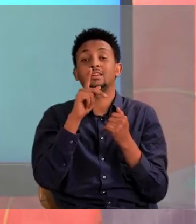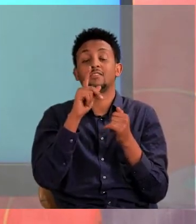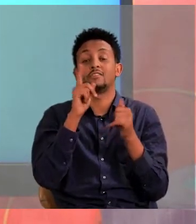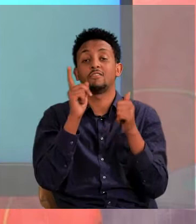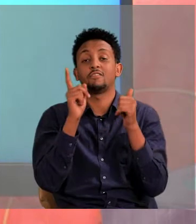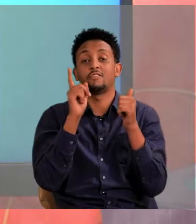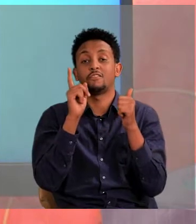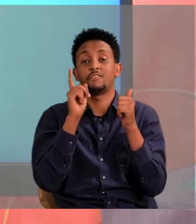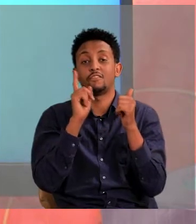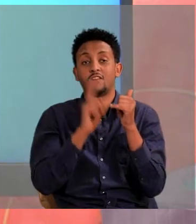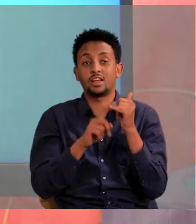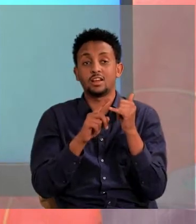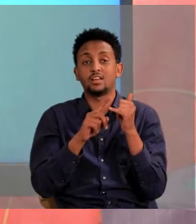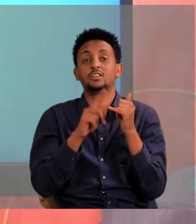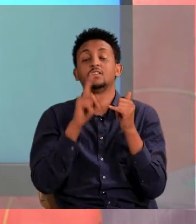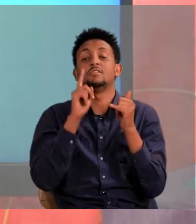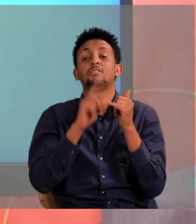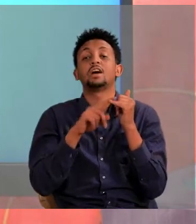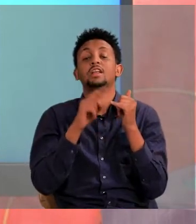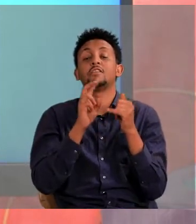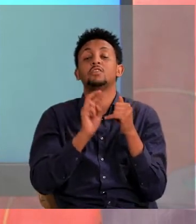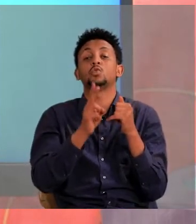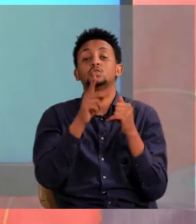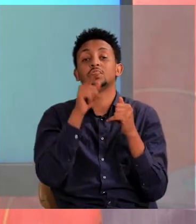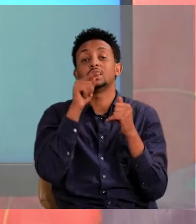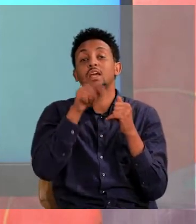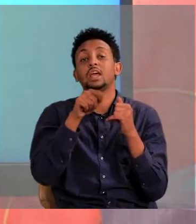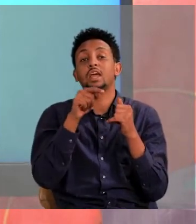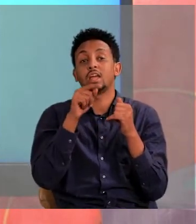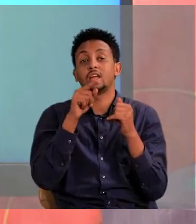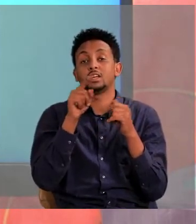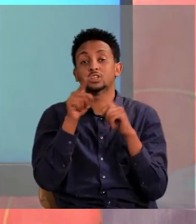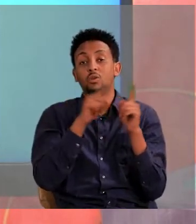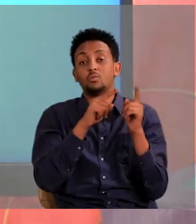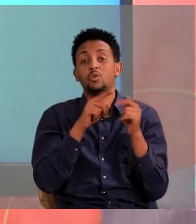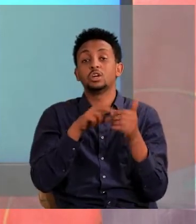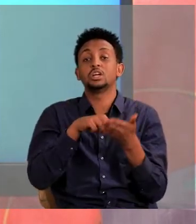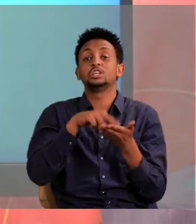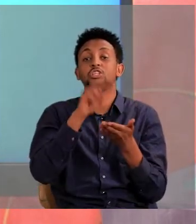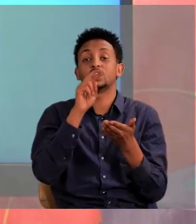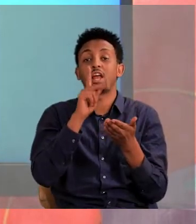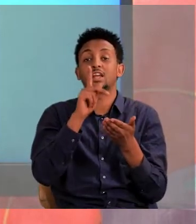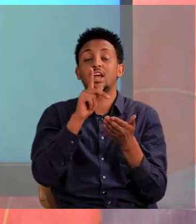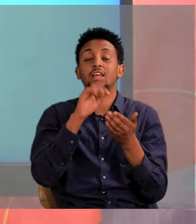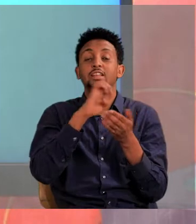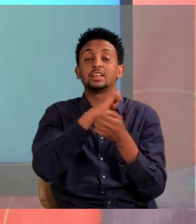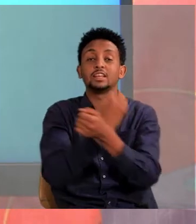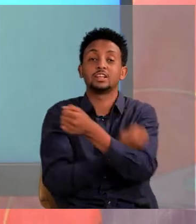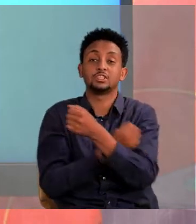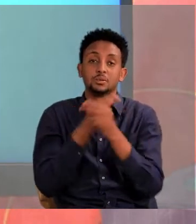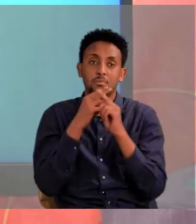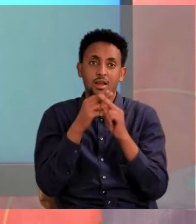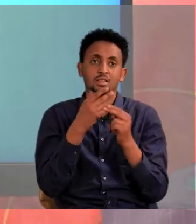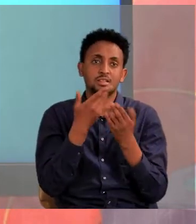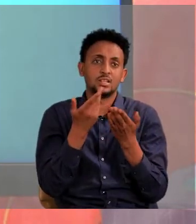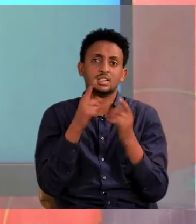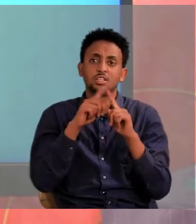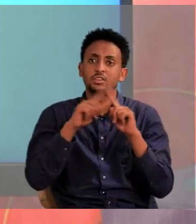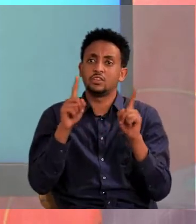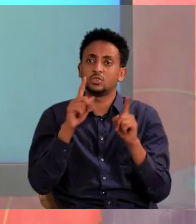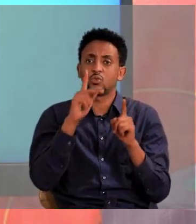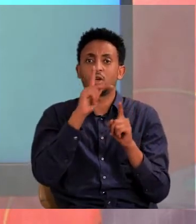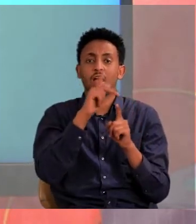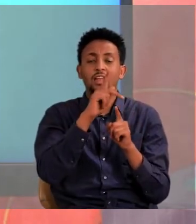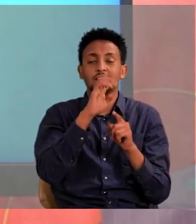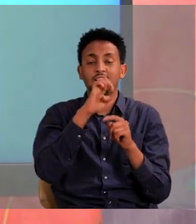final due to the final velocity, and this one is the initial kinetic energy. Therefore, the difference in